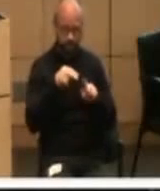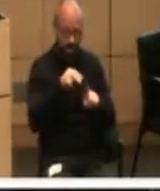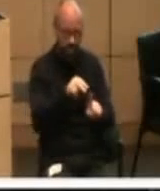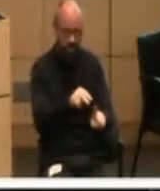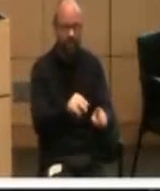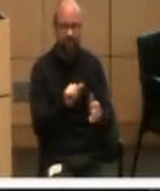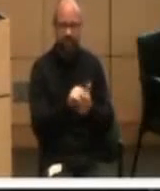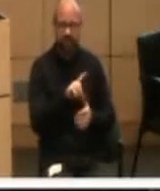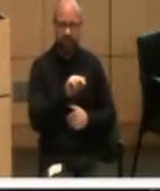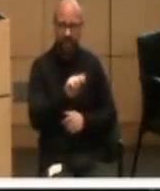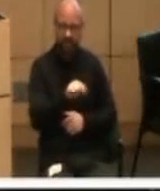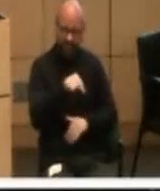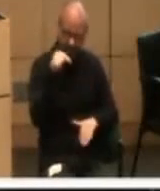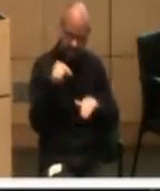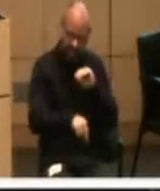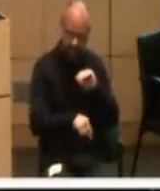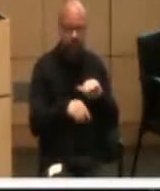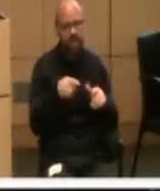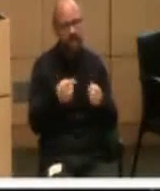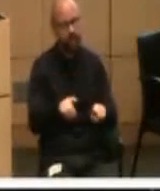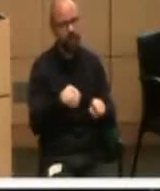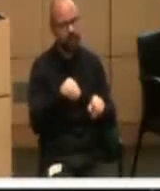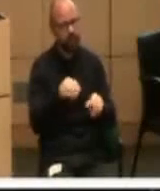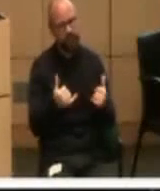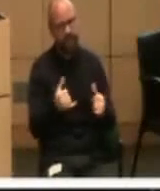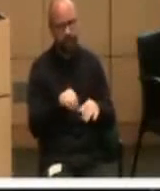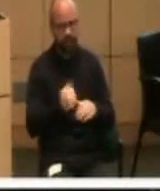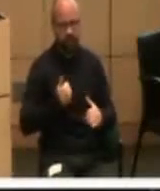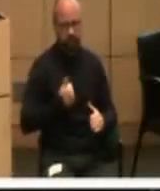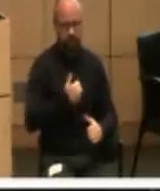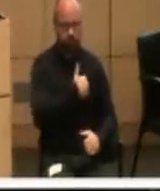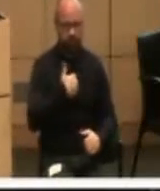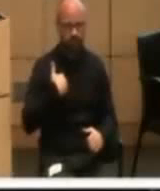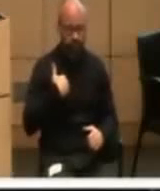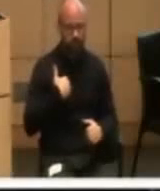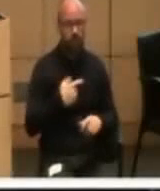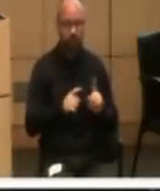Toronto. In our institution, people are working on